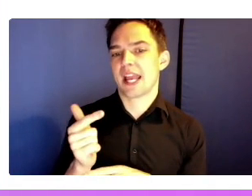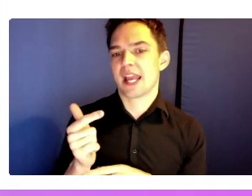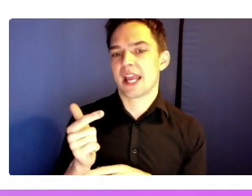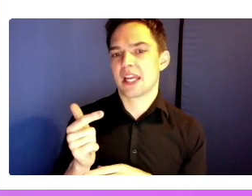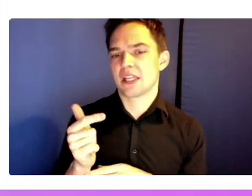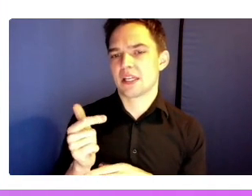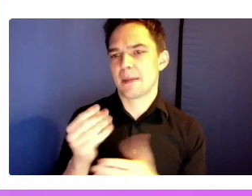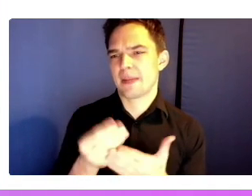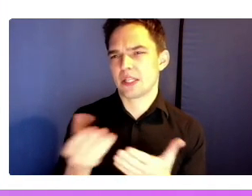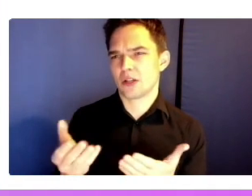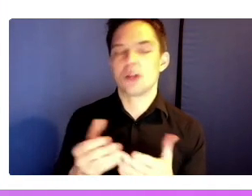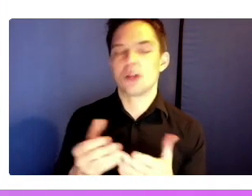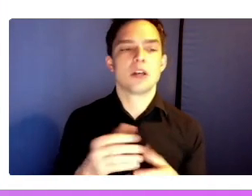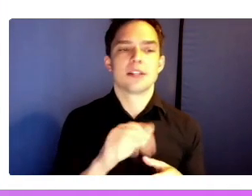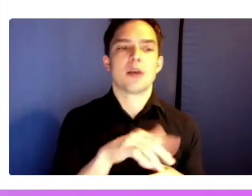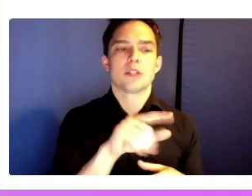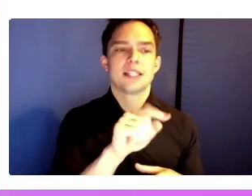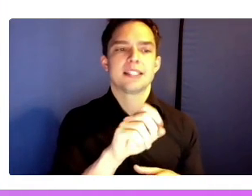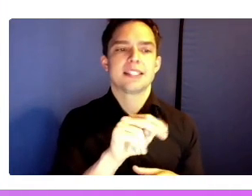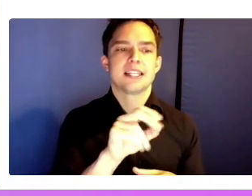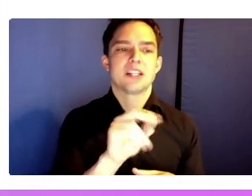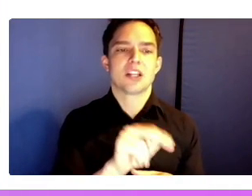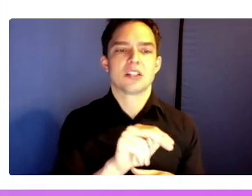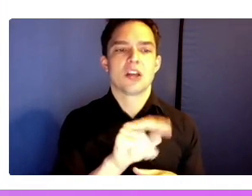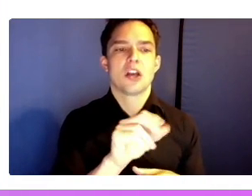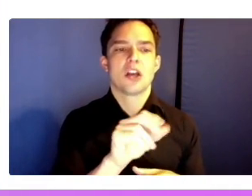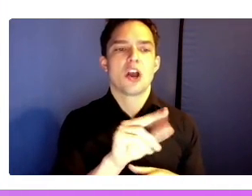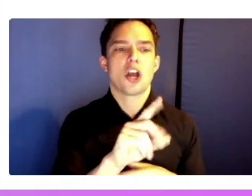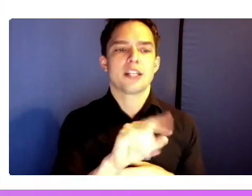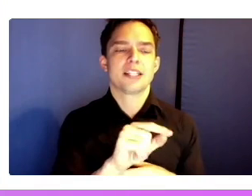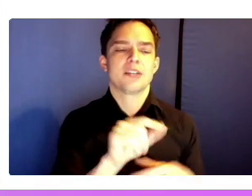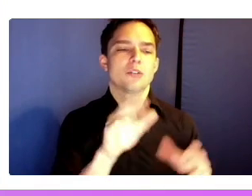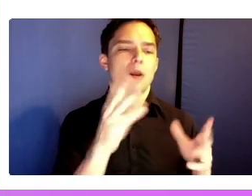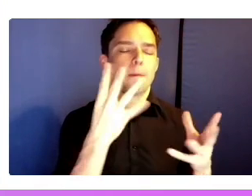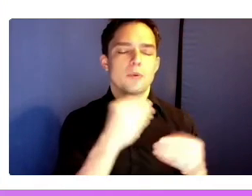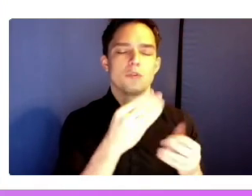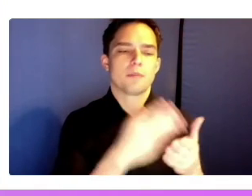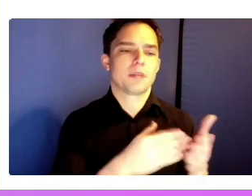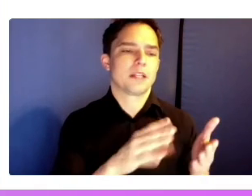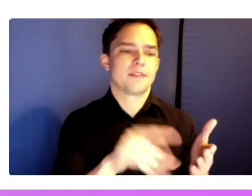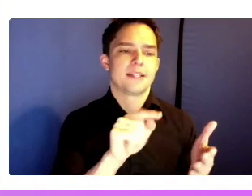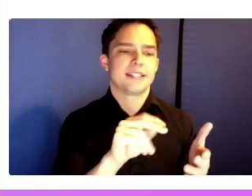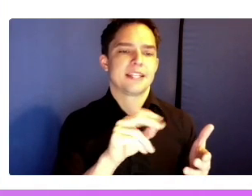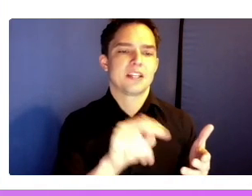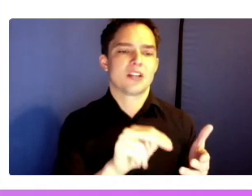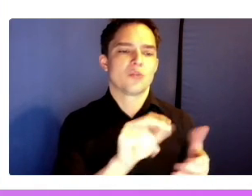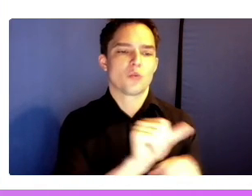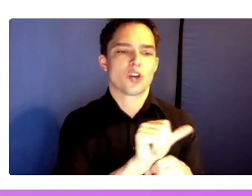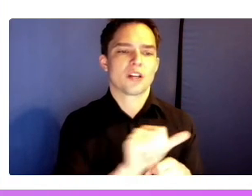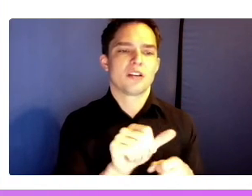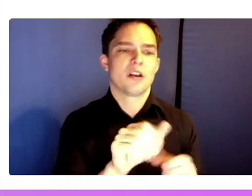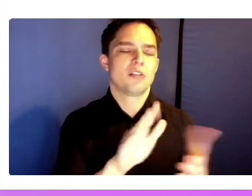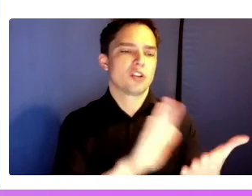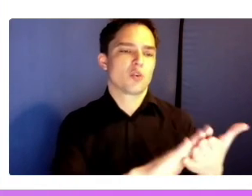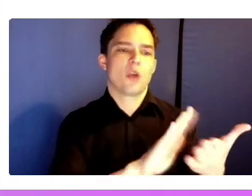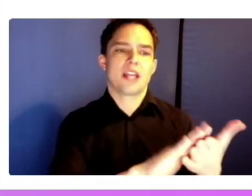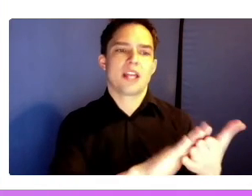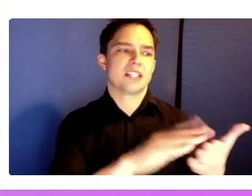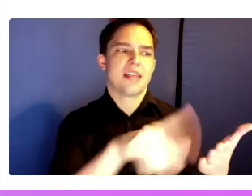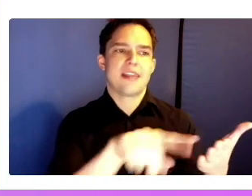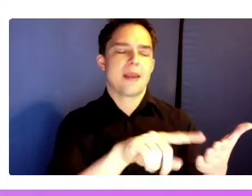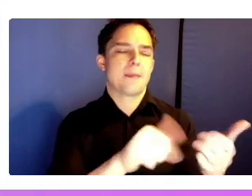the audit, the Tenon audit, and that was a beautiful piece of Tenon's work. So all credit to them. I think you